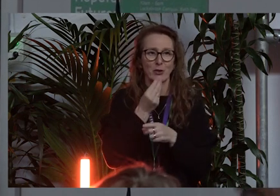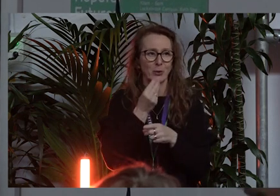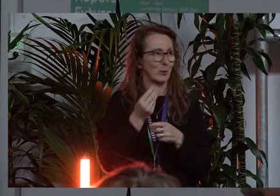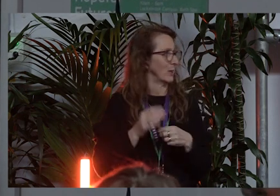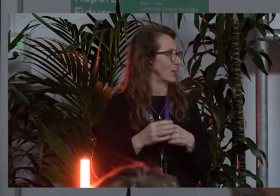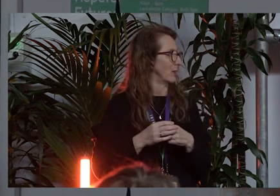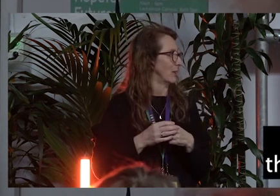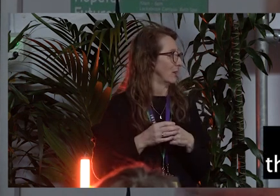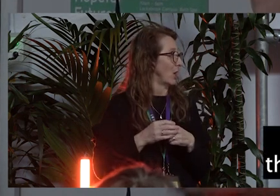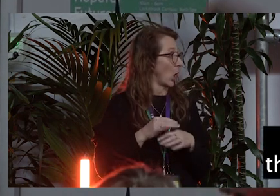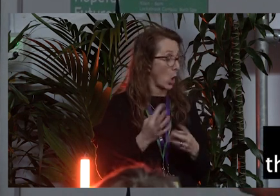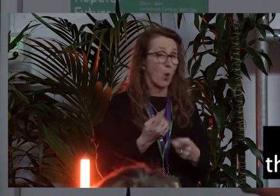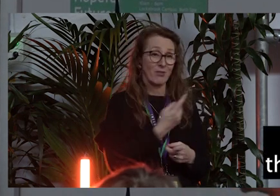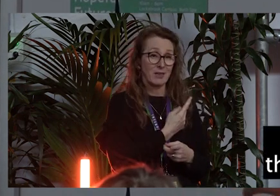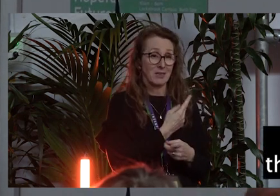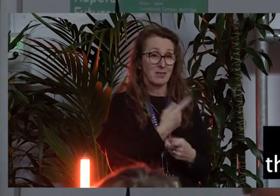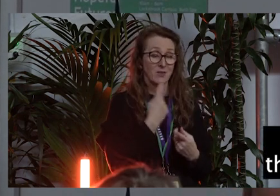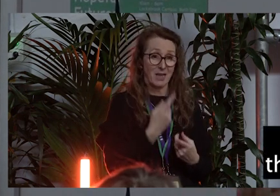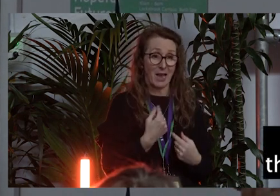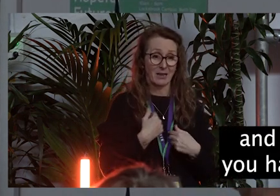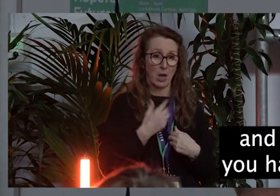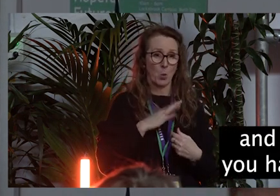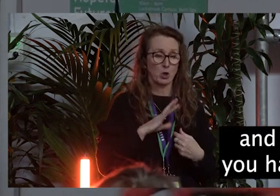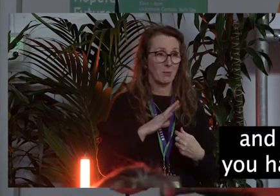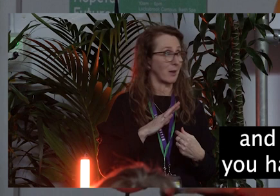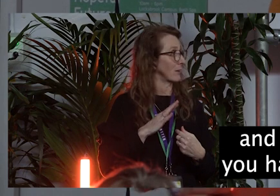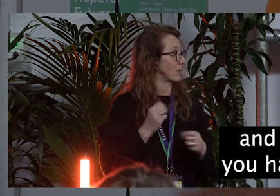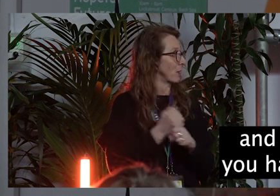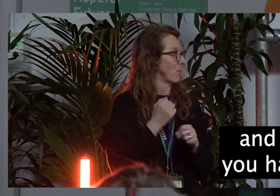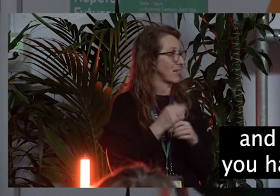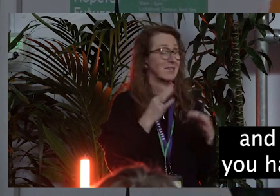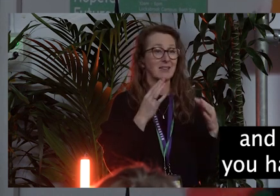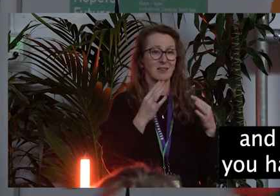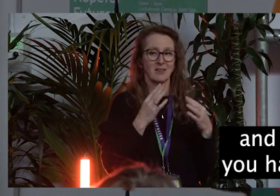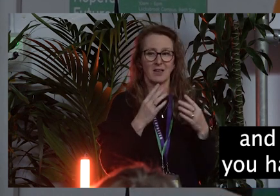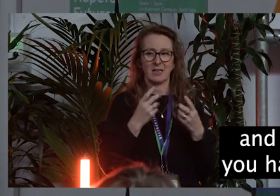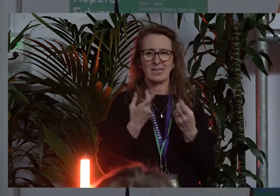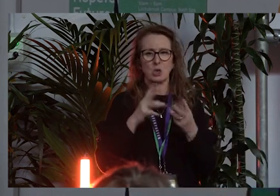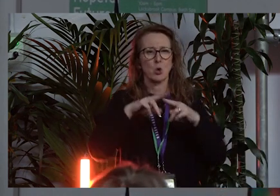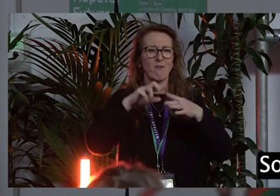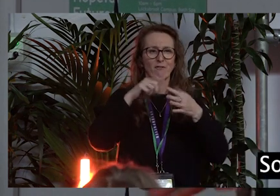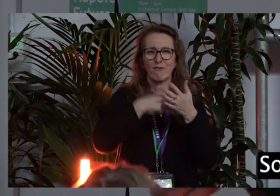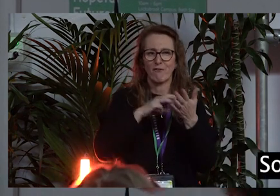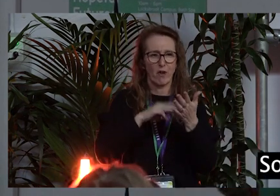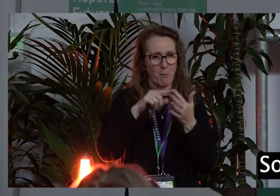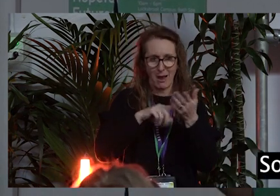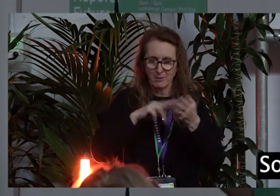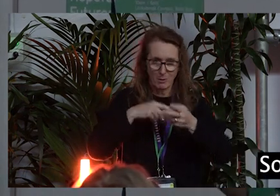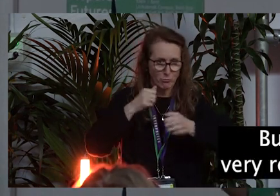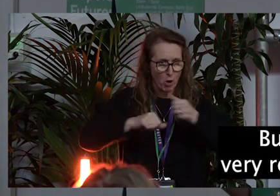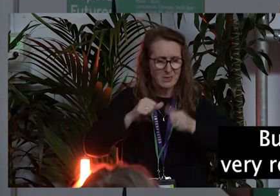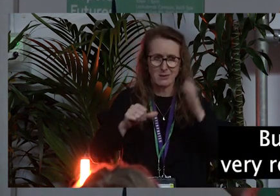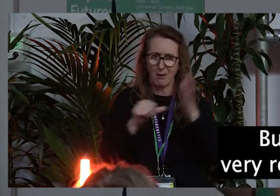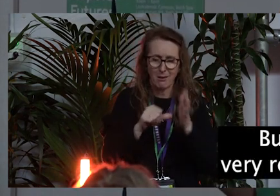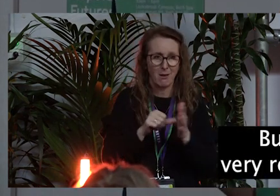lot of these guys, a few of them have said to me that they want to make injera and they don't know how because you have to ferment it and there's a process. So starting to learn about